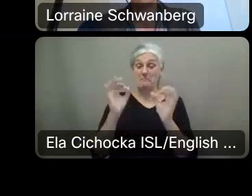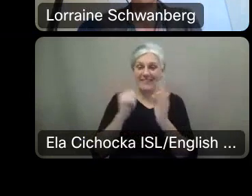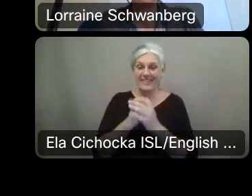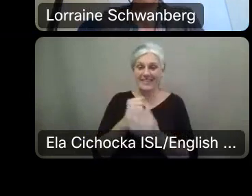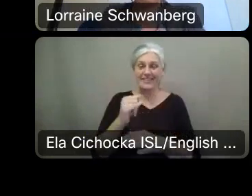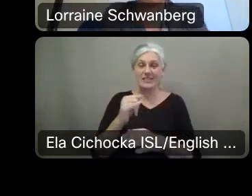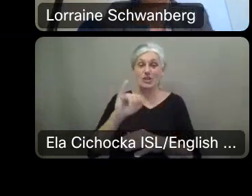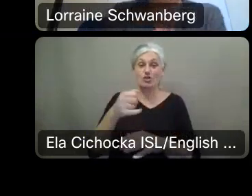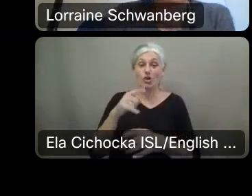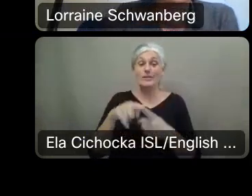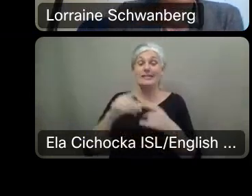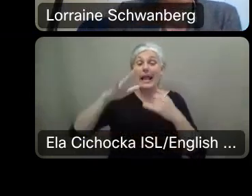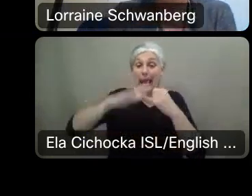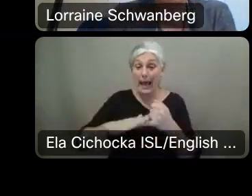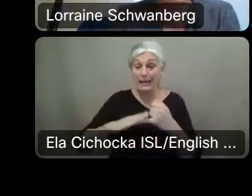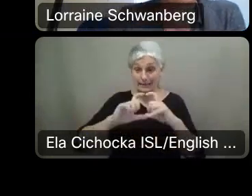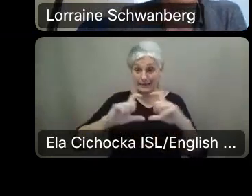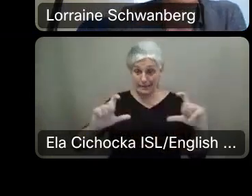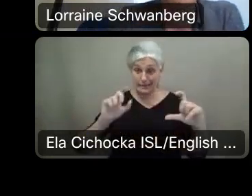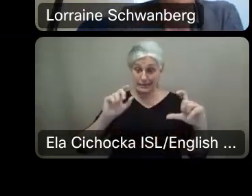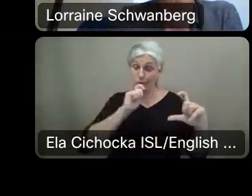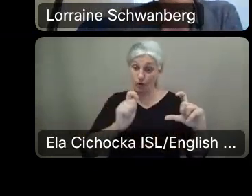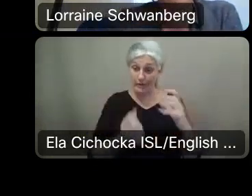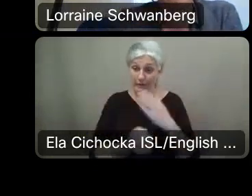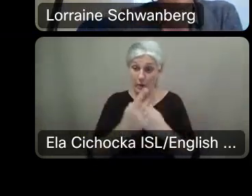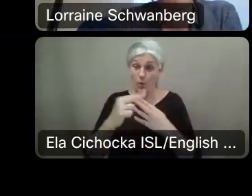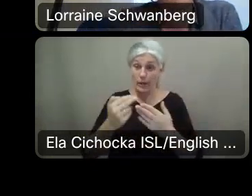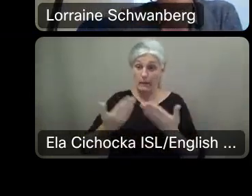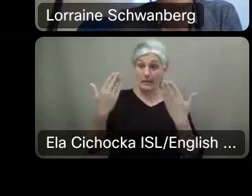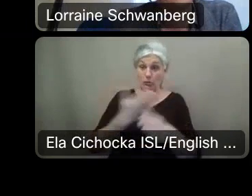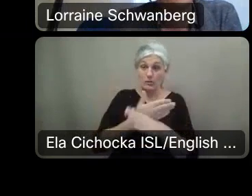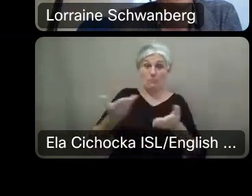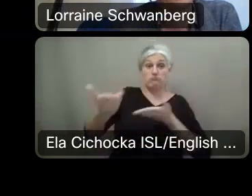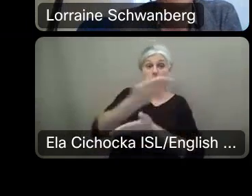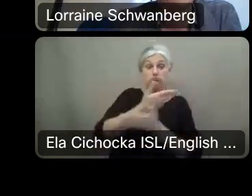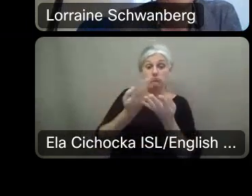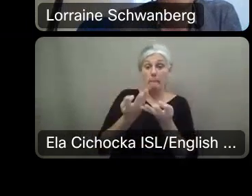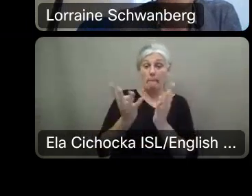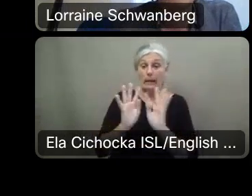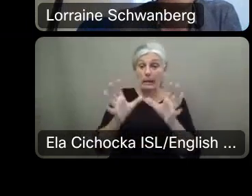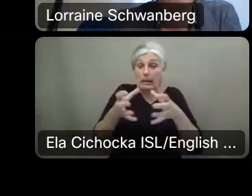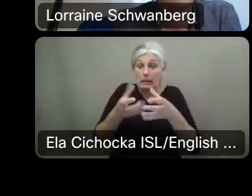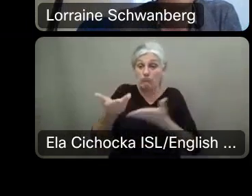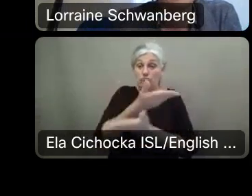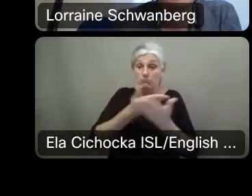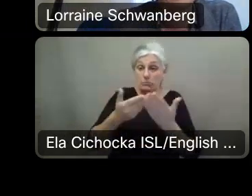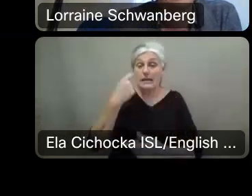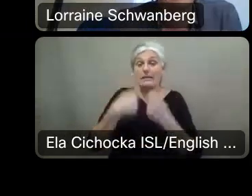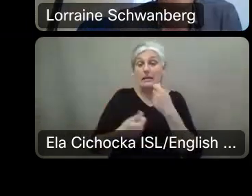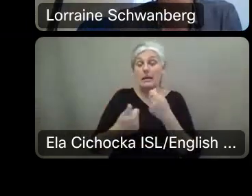last notifiable incident, maybe we can even just open the floor to our panel and come back to John on this one in a few minutes, if that's